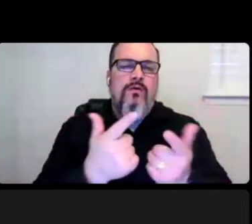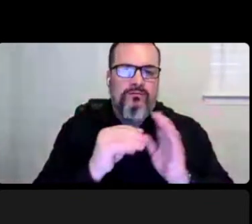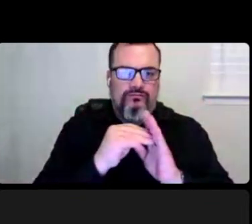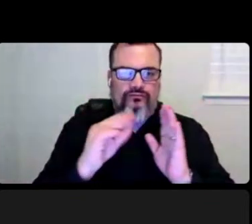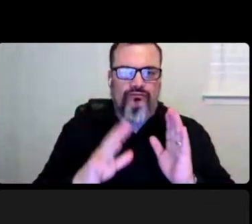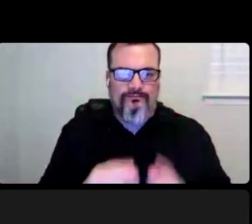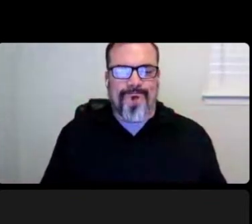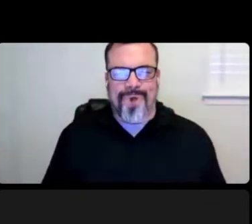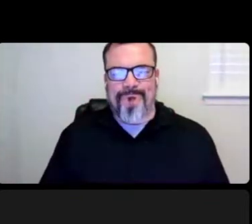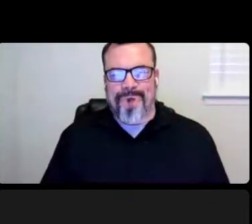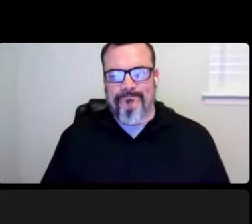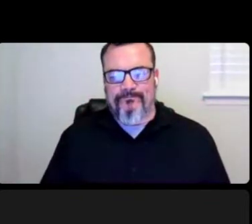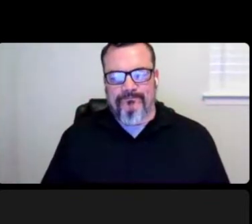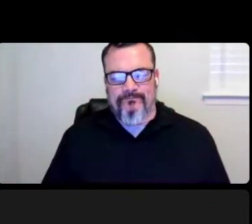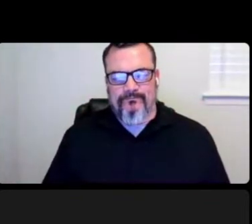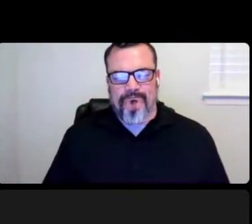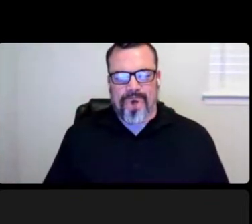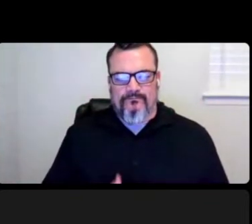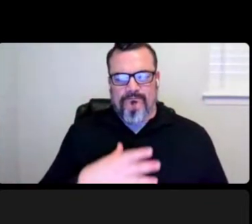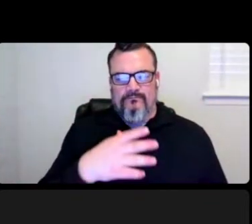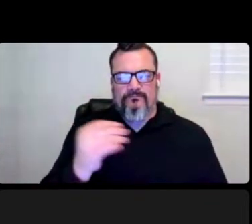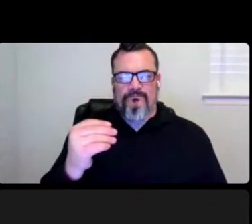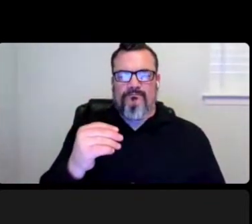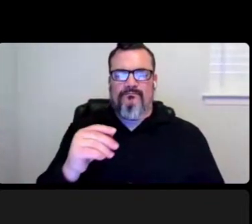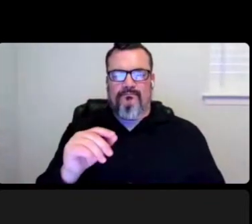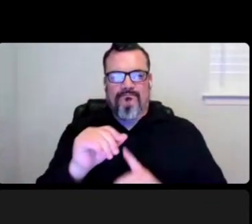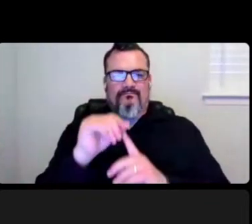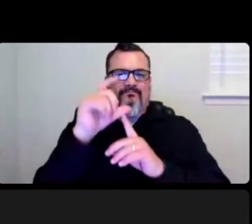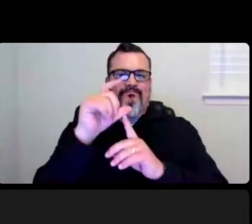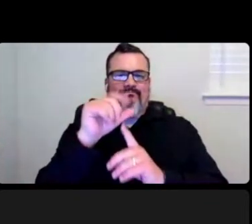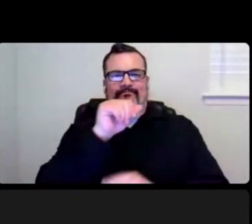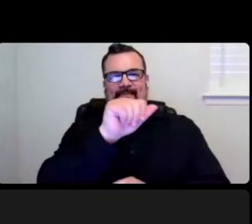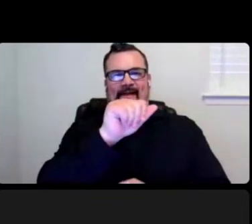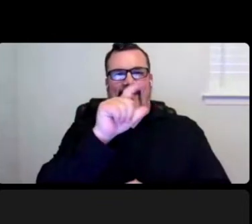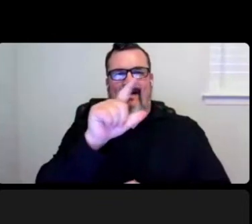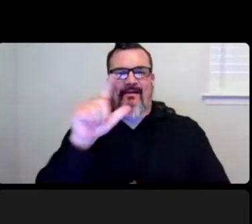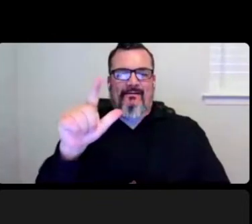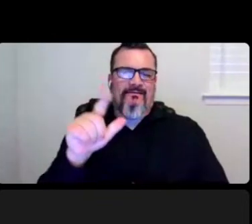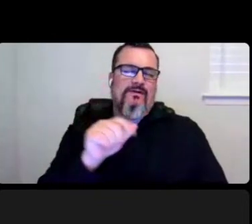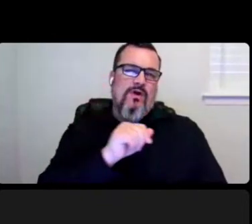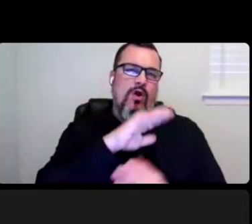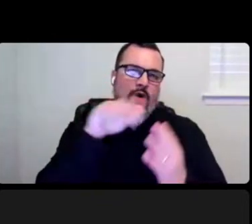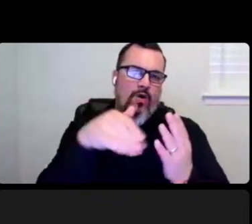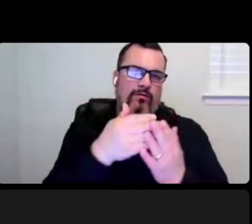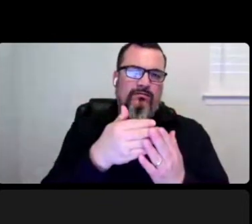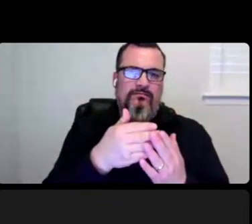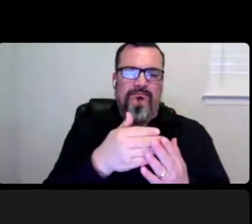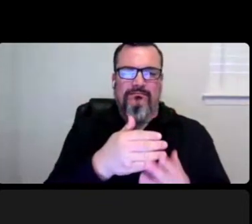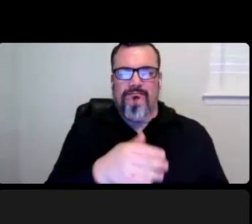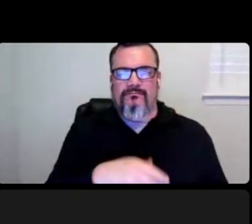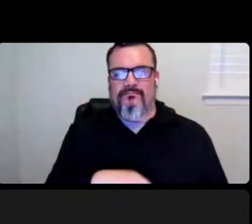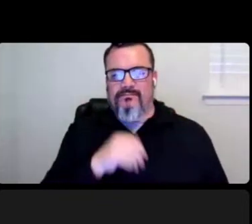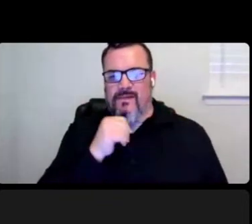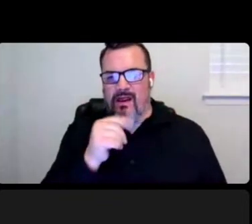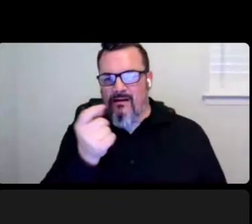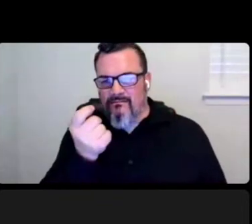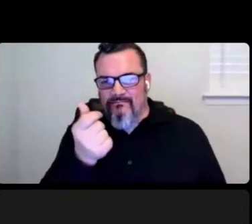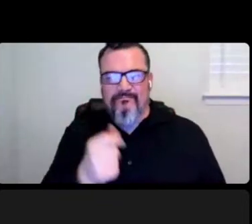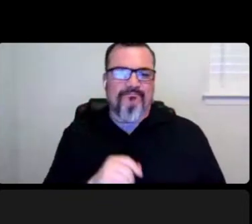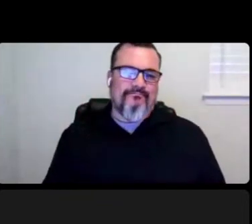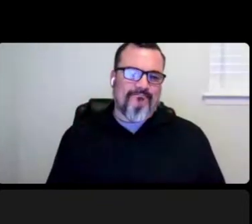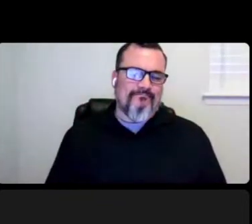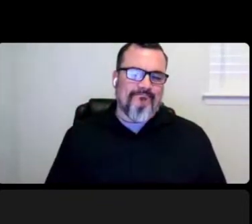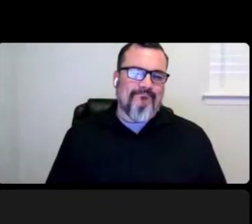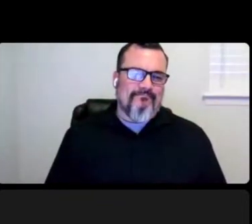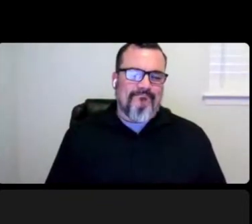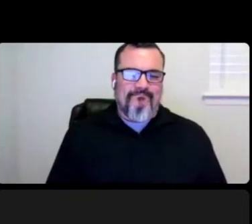students, and capitalize ALL, we're here for all students, not just pockets. That's that moral imperative, isn't